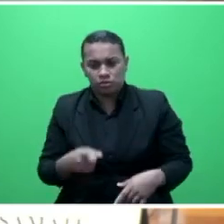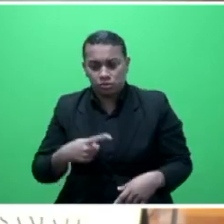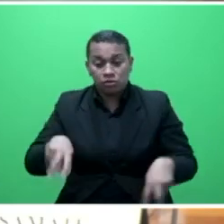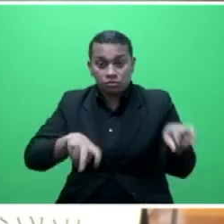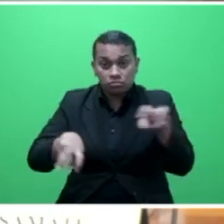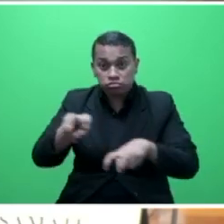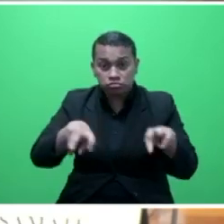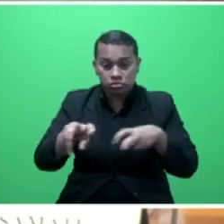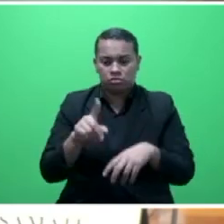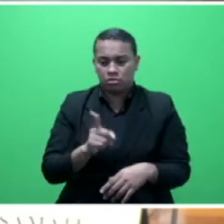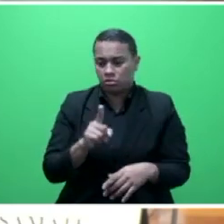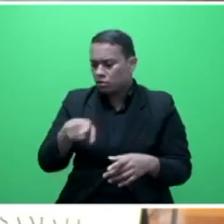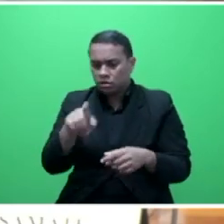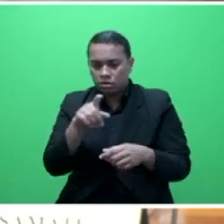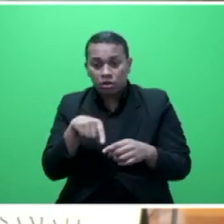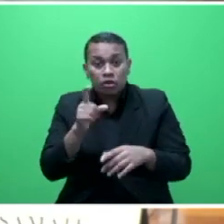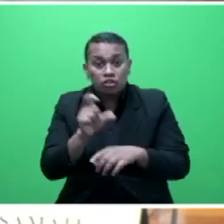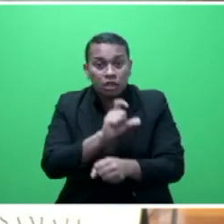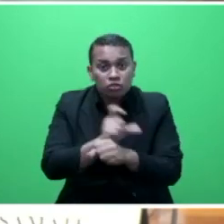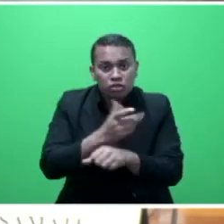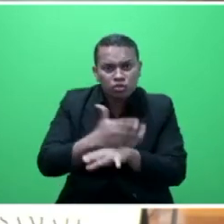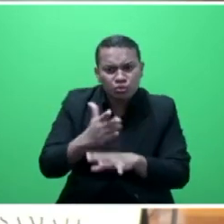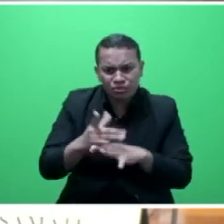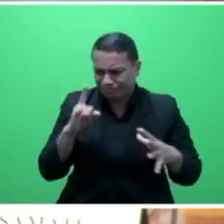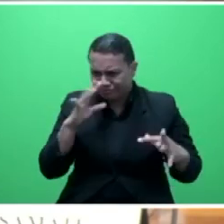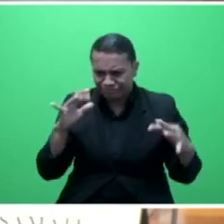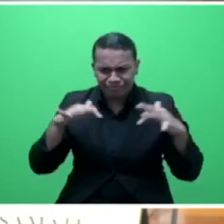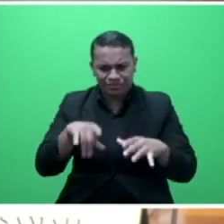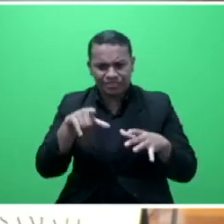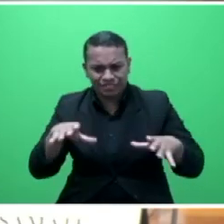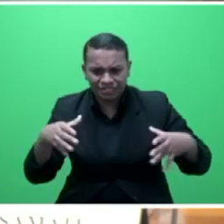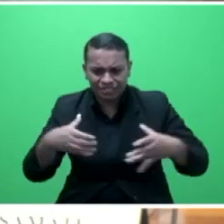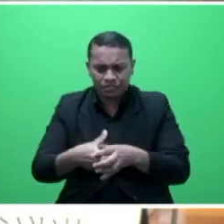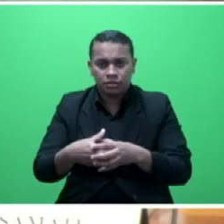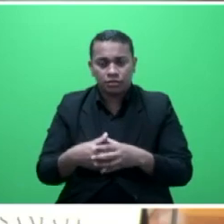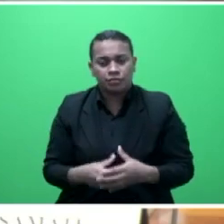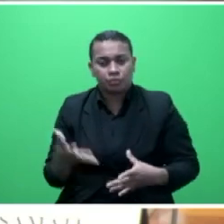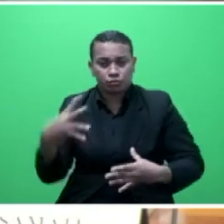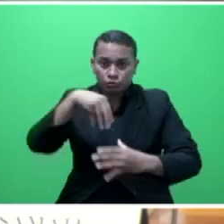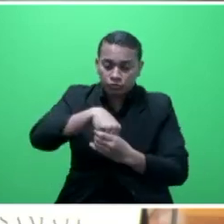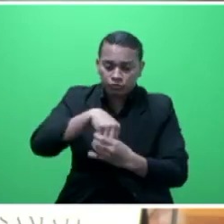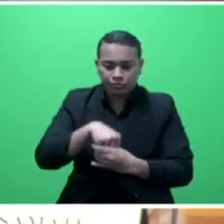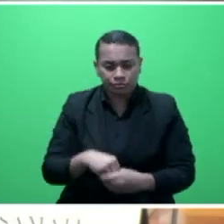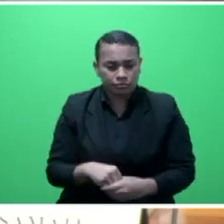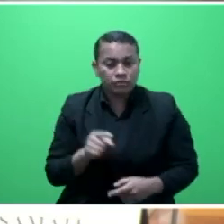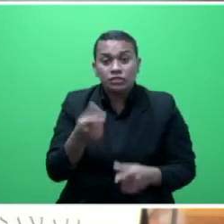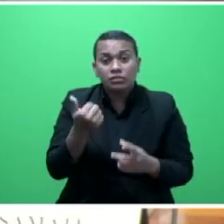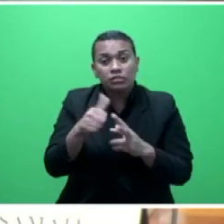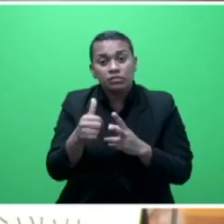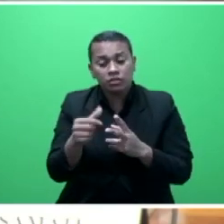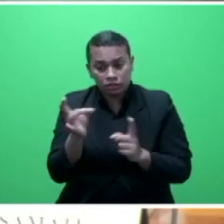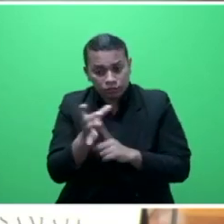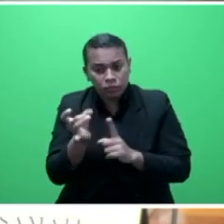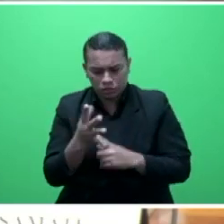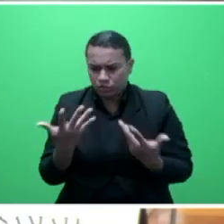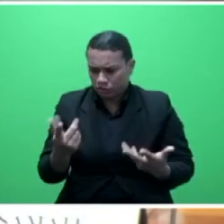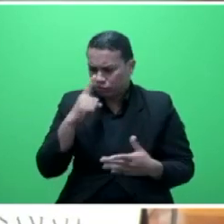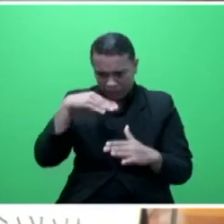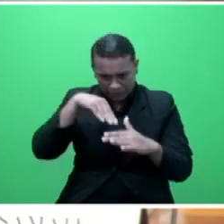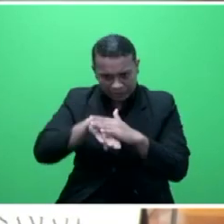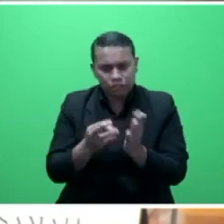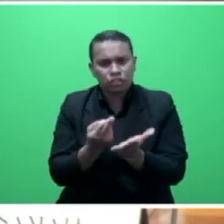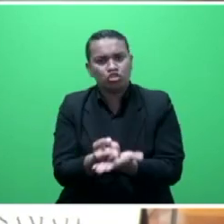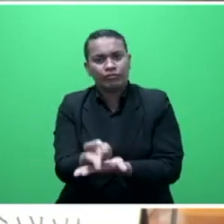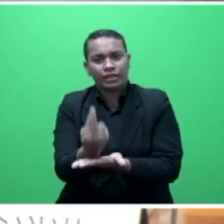drop, driven by plummeting taxes and duties. These are all key milestones on the road to recovery. But, Mr. Speaker, we